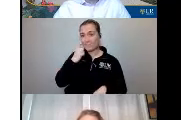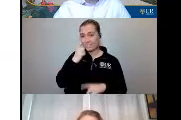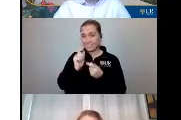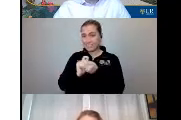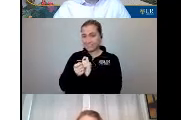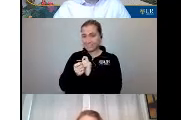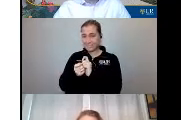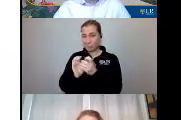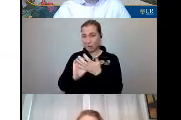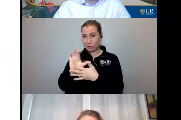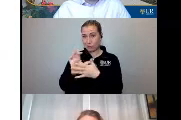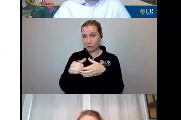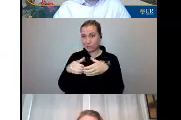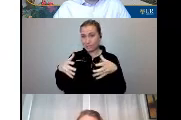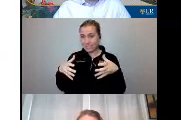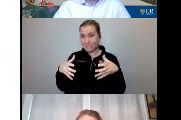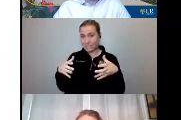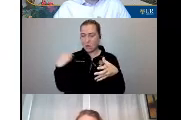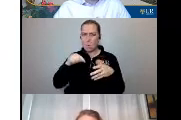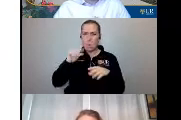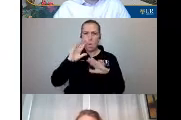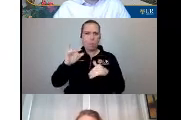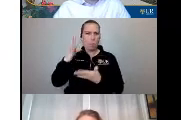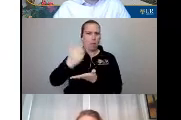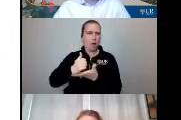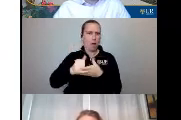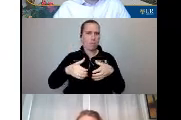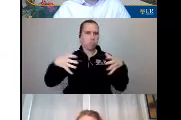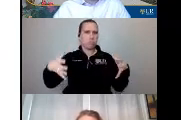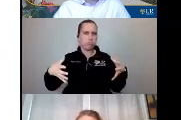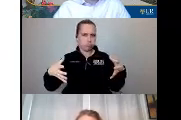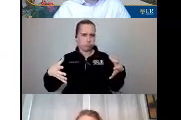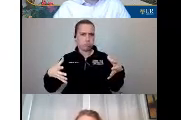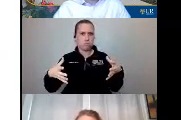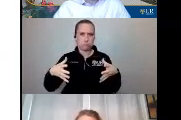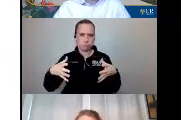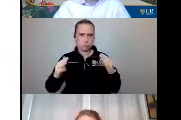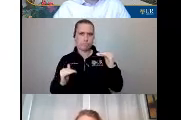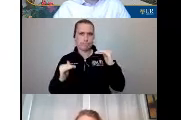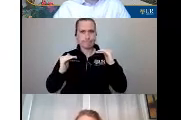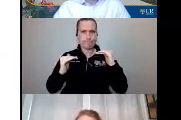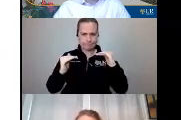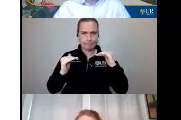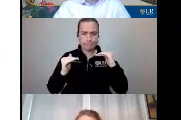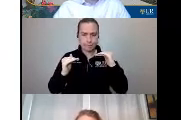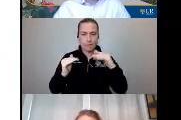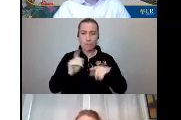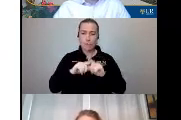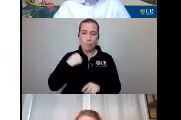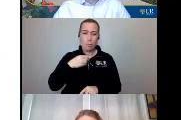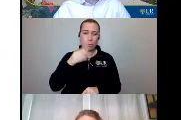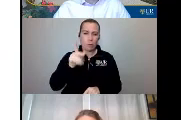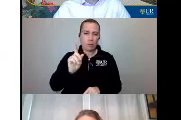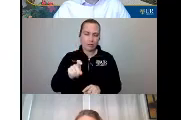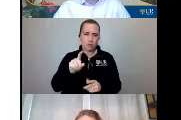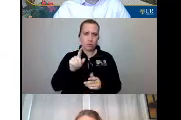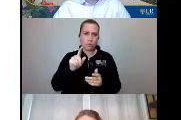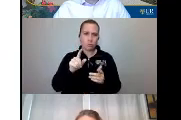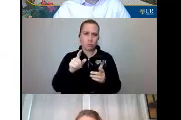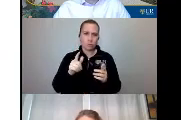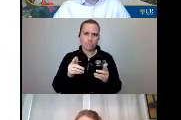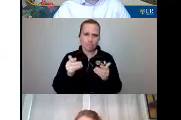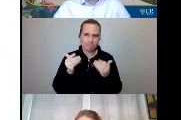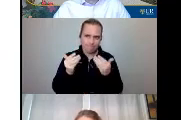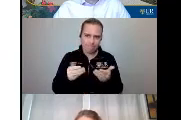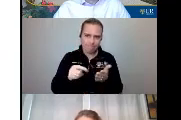expanded criteria are putting a dent in that, but it will take a conscientious effort to research how